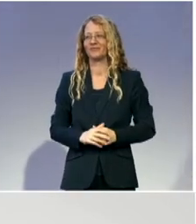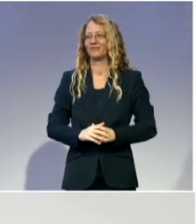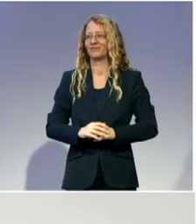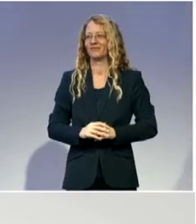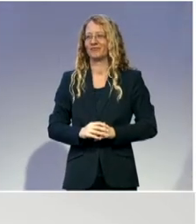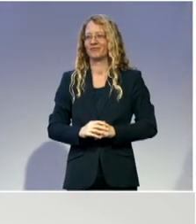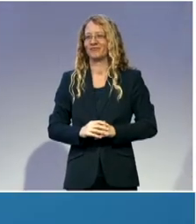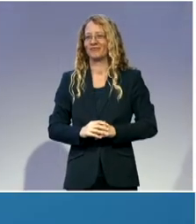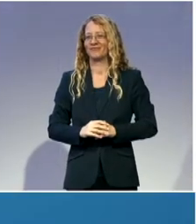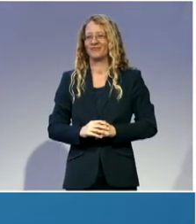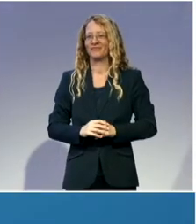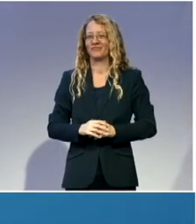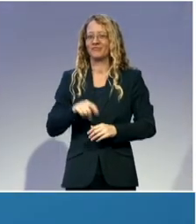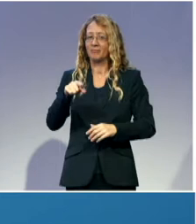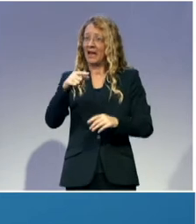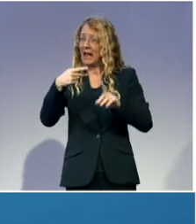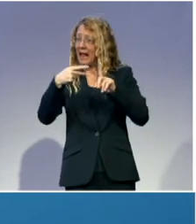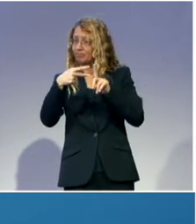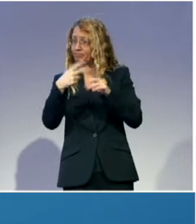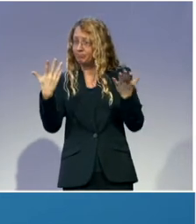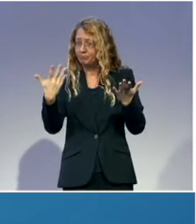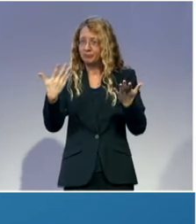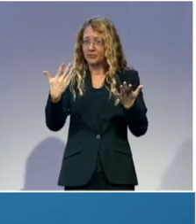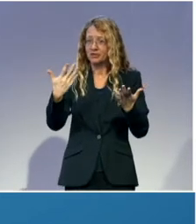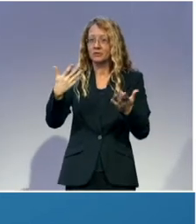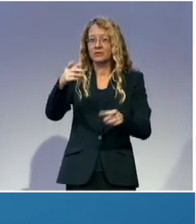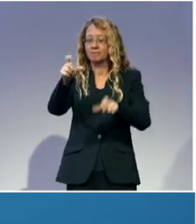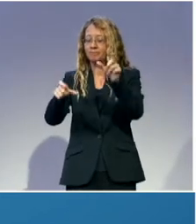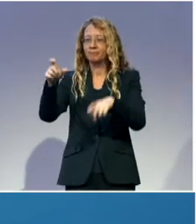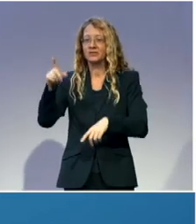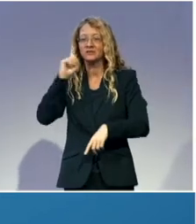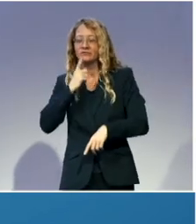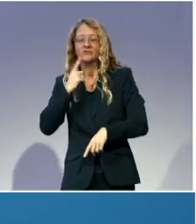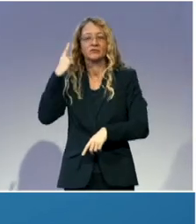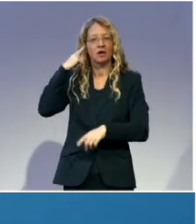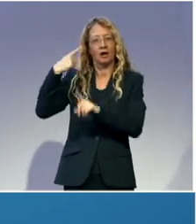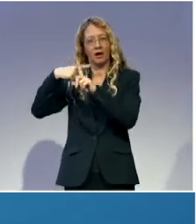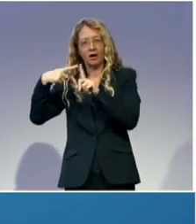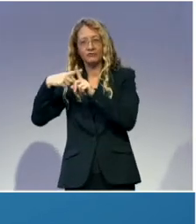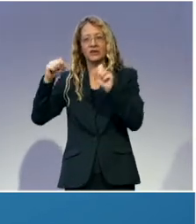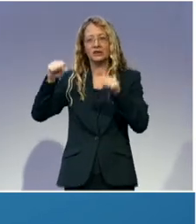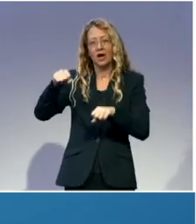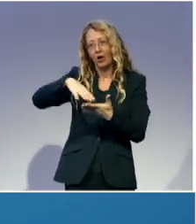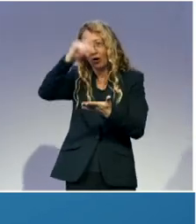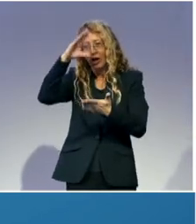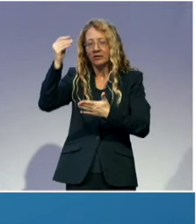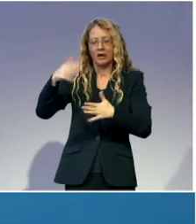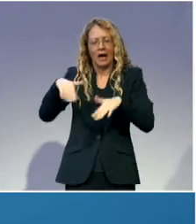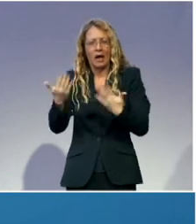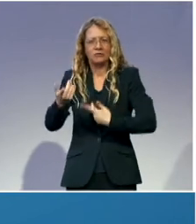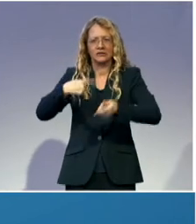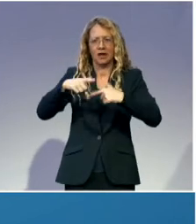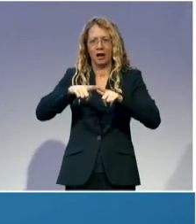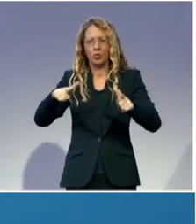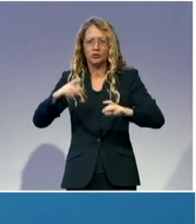people who are deaf or hard of hearing to learn and communicate in sign language. The company has made a